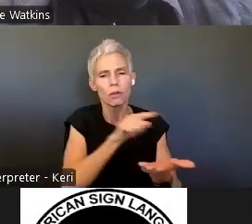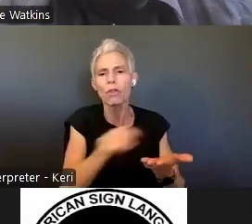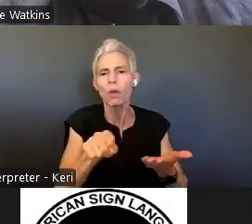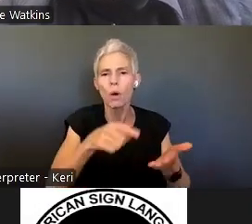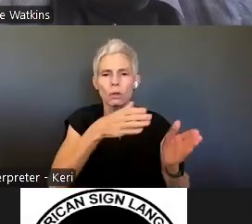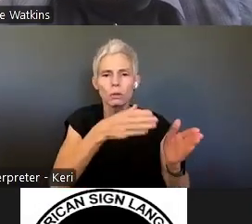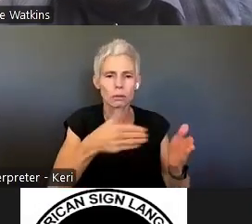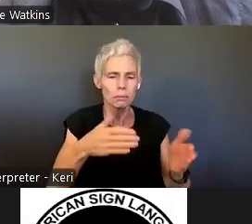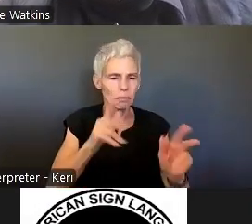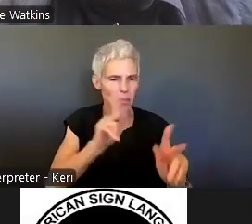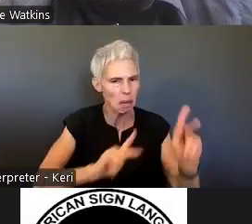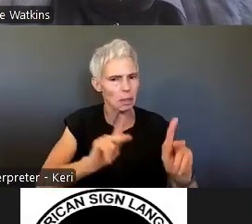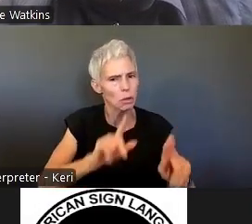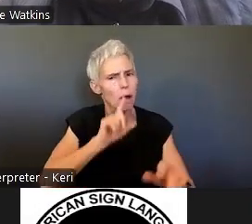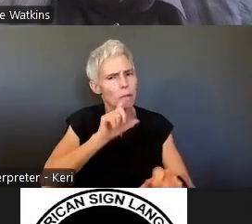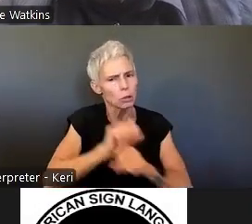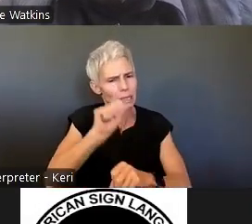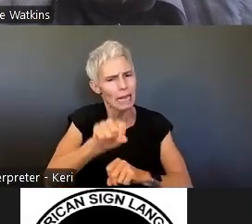absolutely.